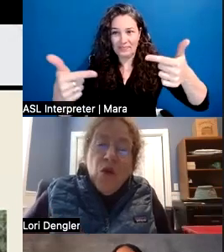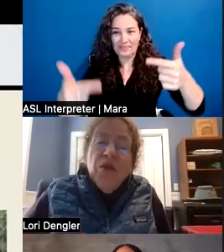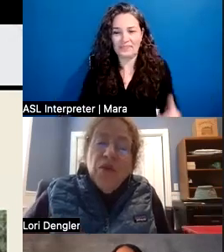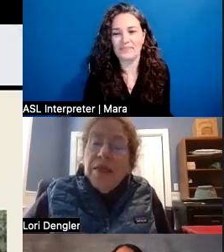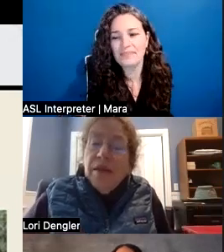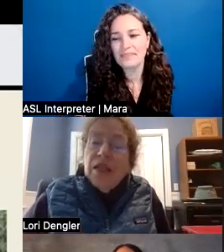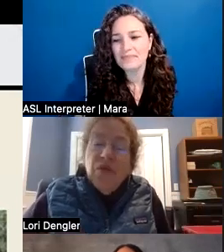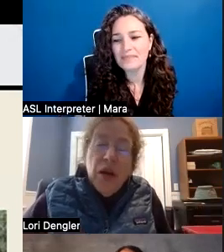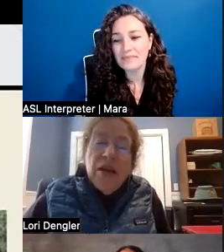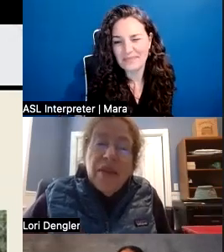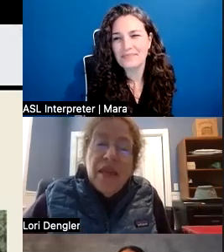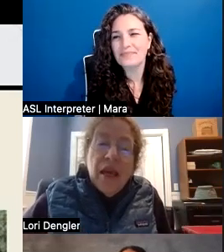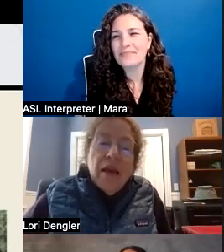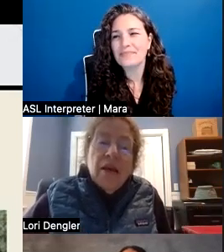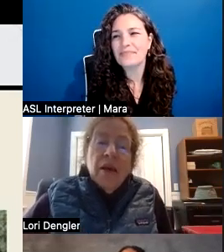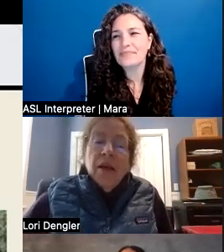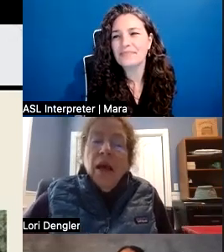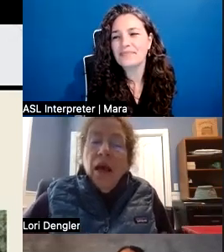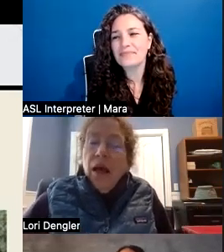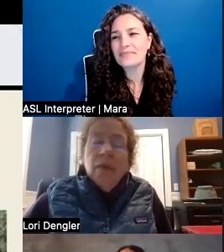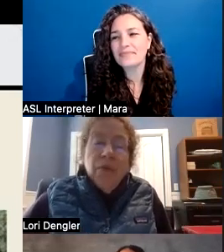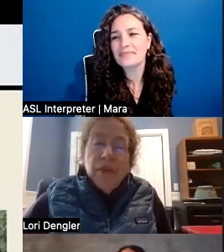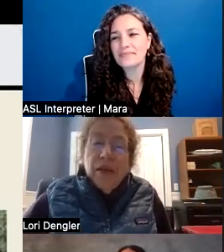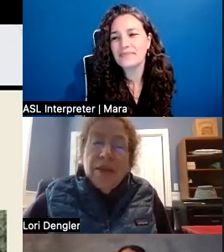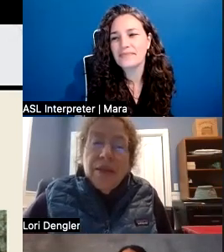the Eel River is in this very thick